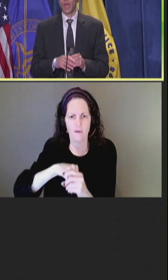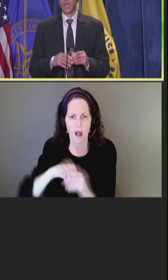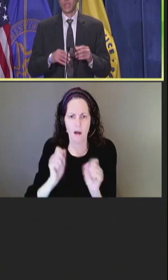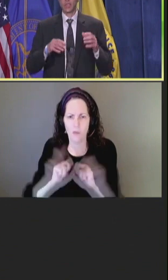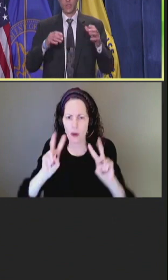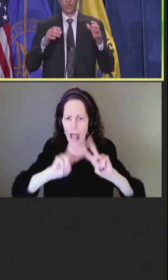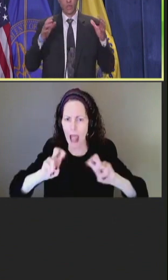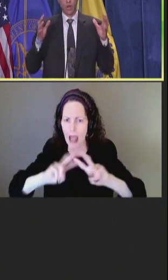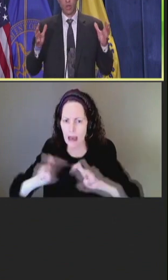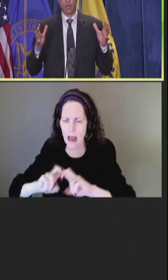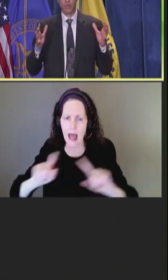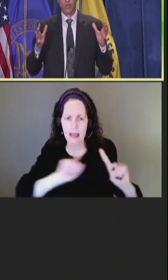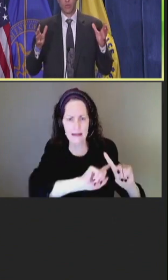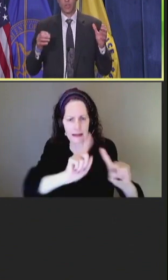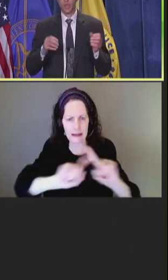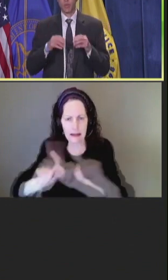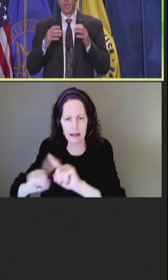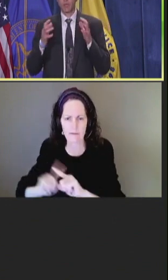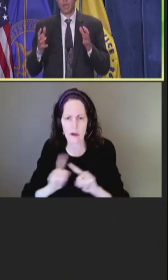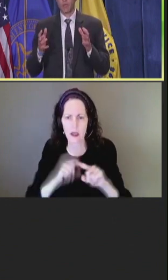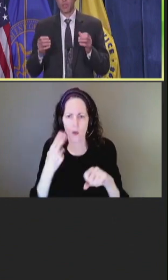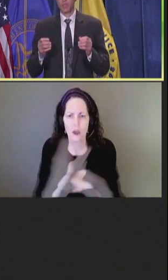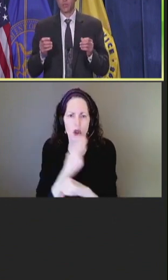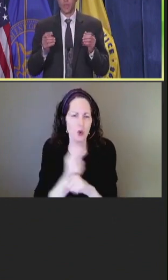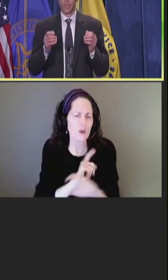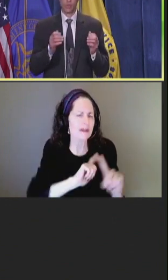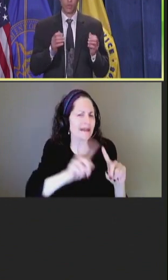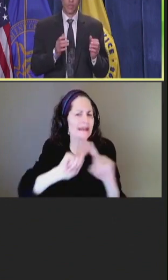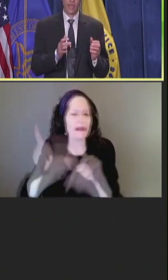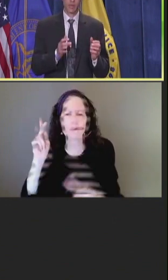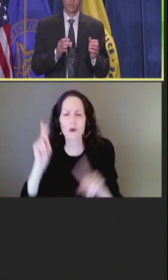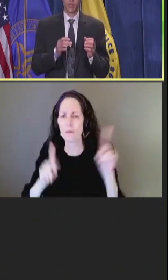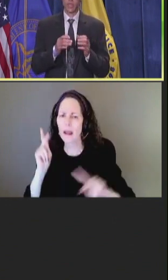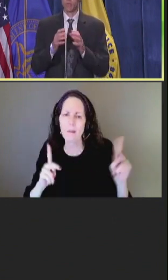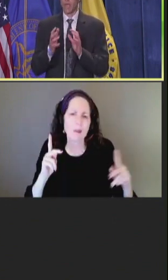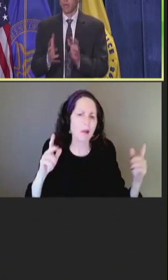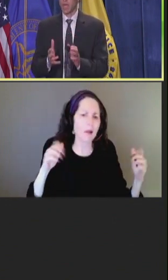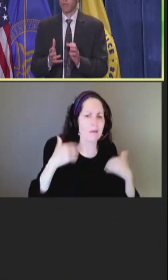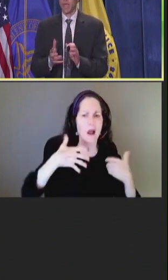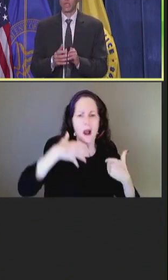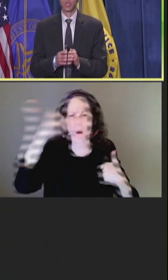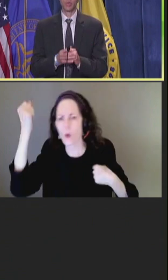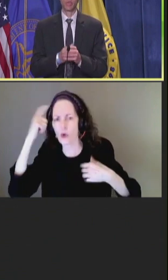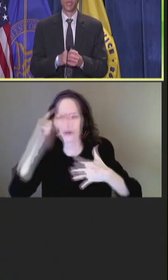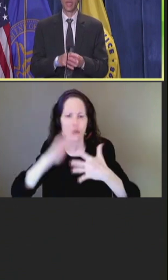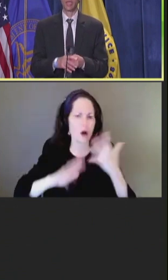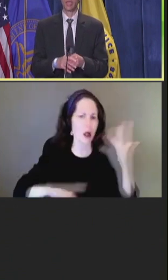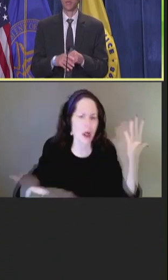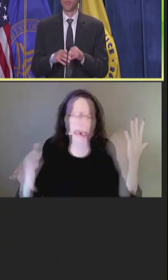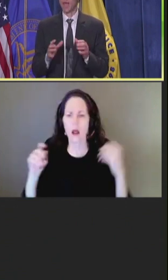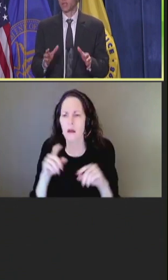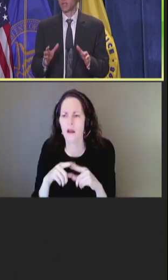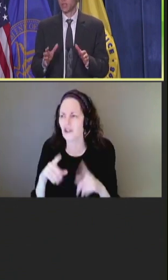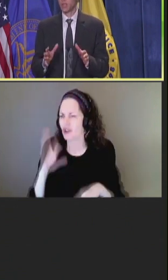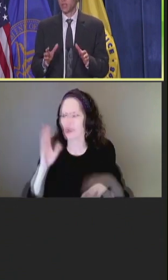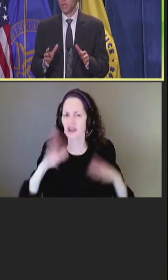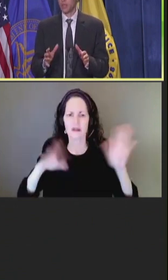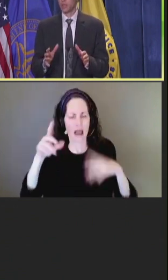different ways using all individuals. We have the weight of numbers. We looked at it in a randomized fashion, and we looked at it in